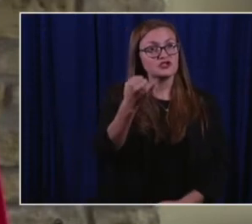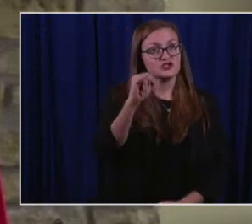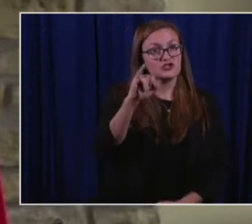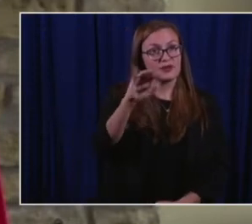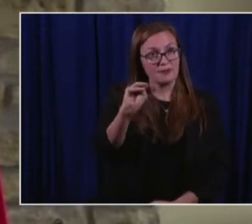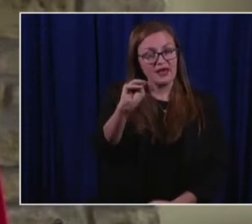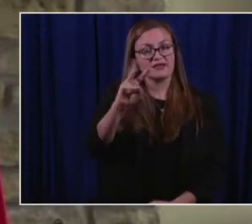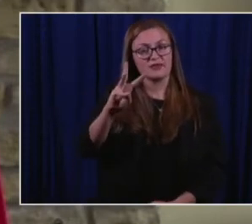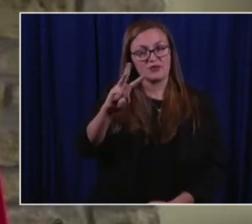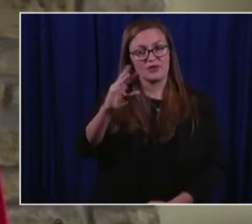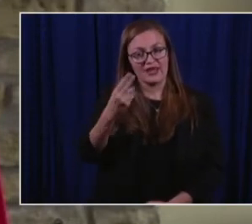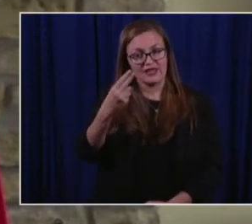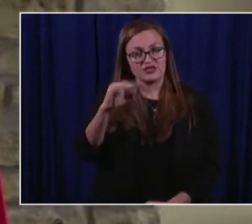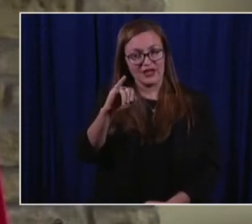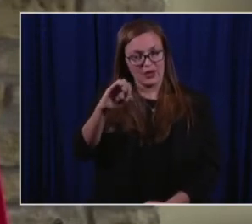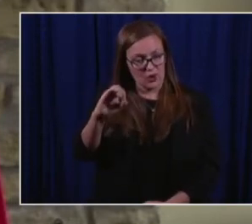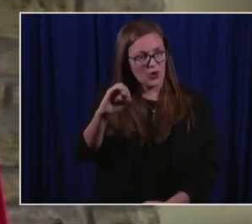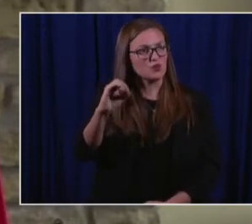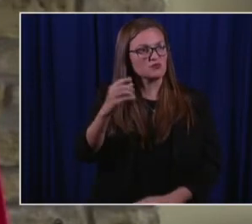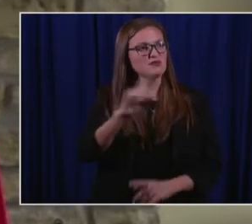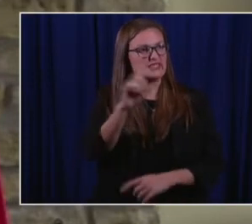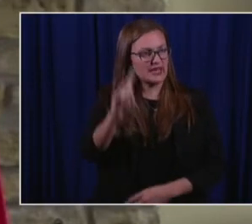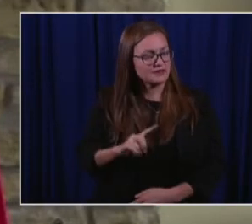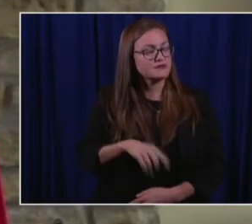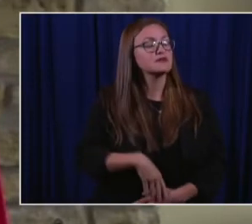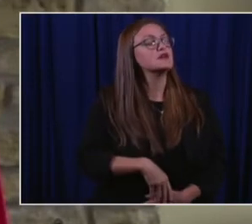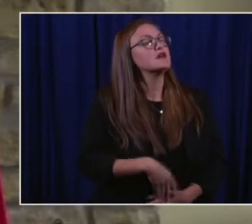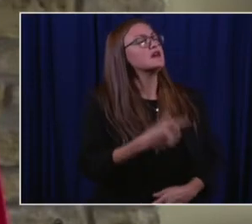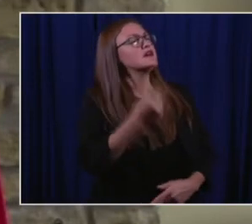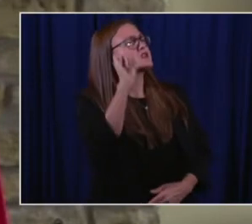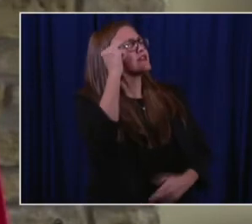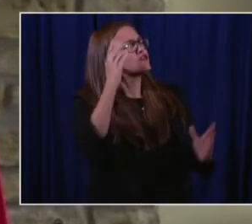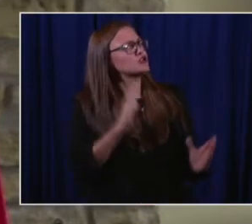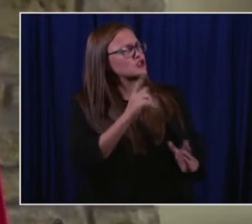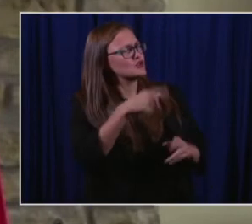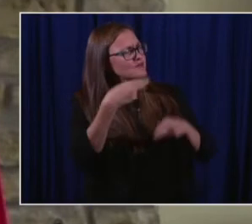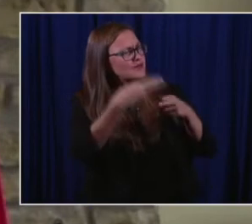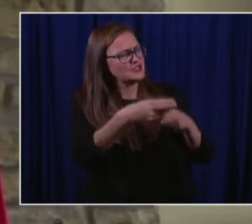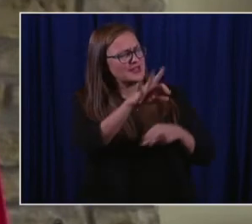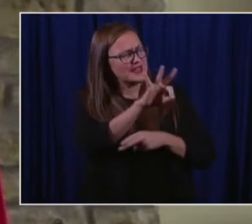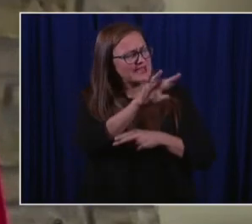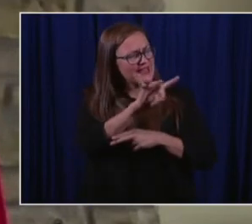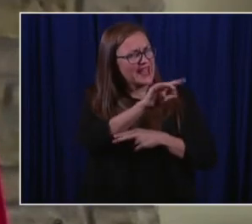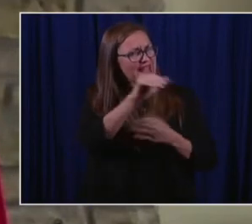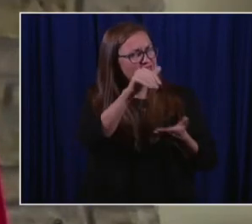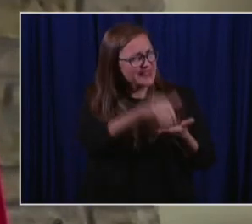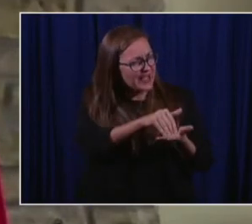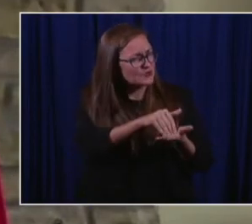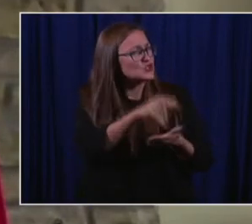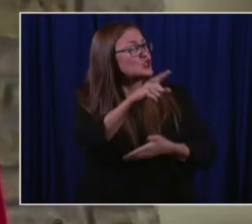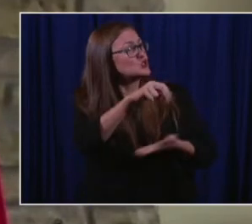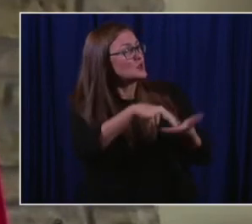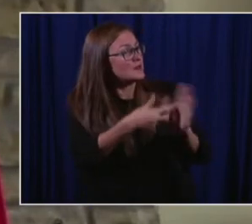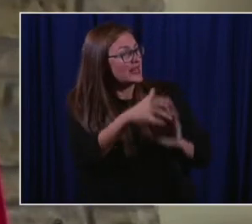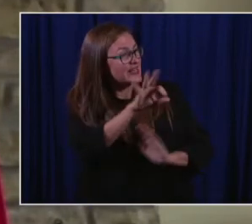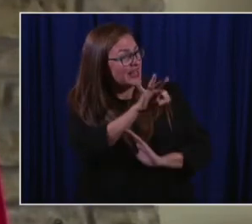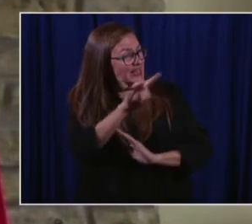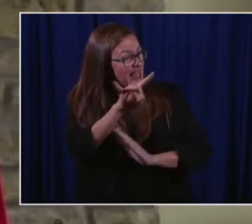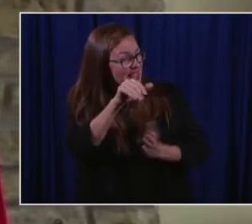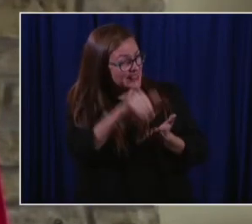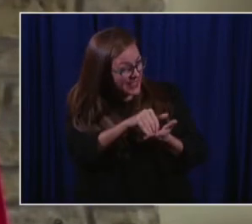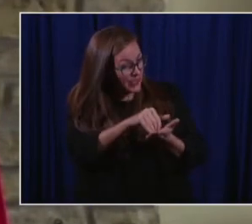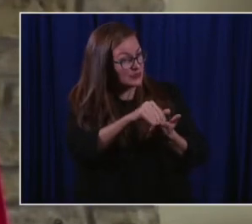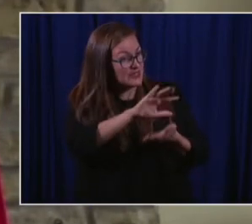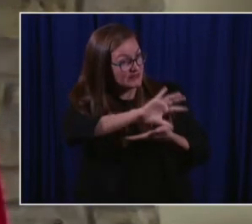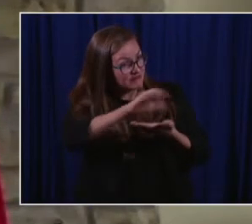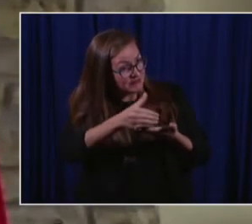go back a couple of minutes. You mentioned the number 98,000. Are we talking about 98,000 doses? Since the Pfizer is a two-step,